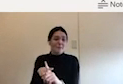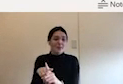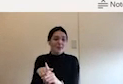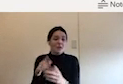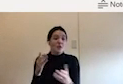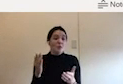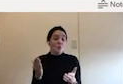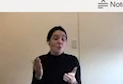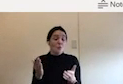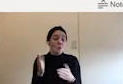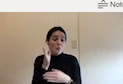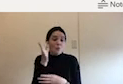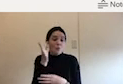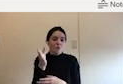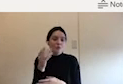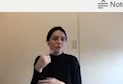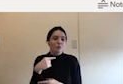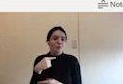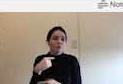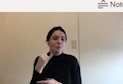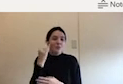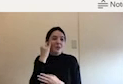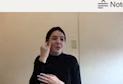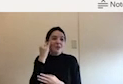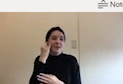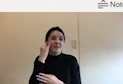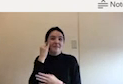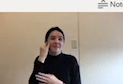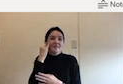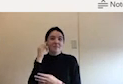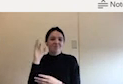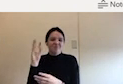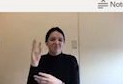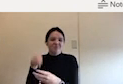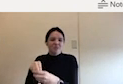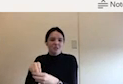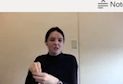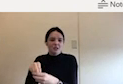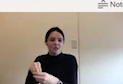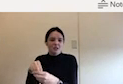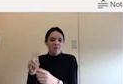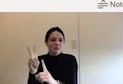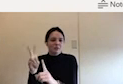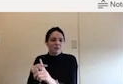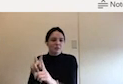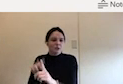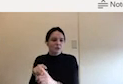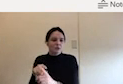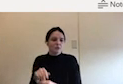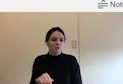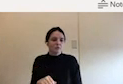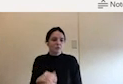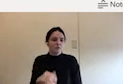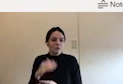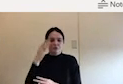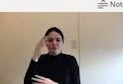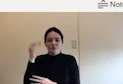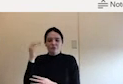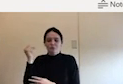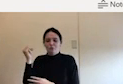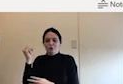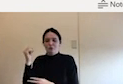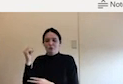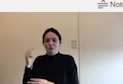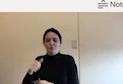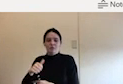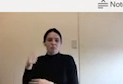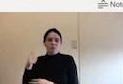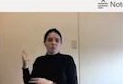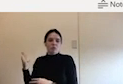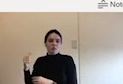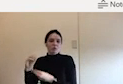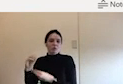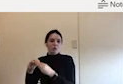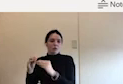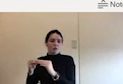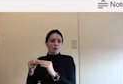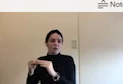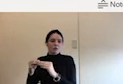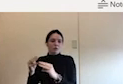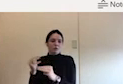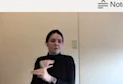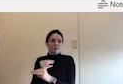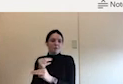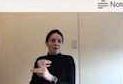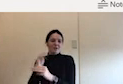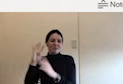the applications, forget the higher level discussions, right? Because math can become abstract pretty quickly. You bring in